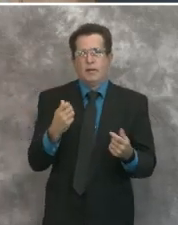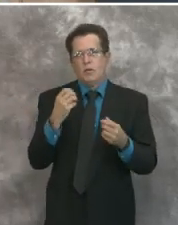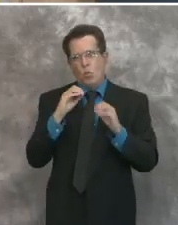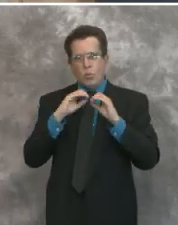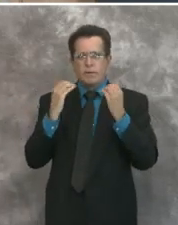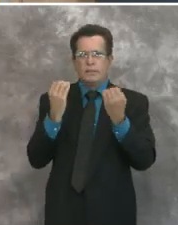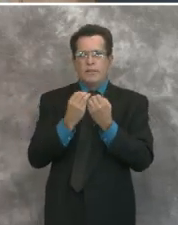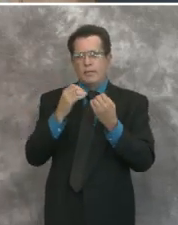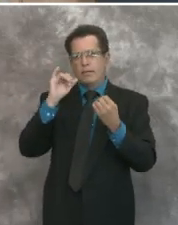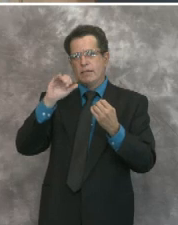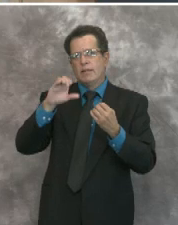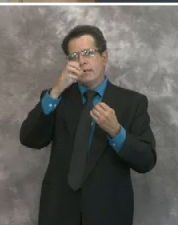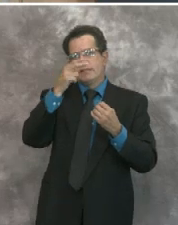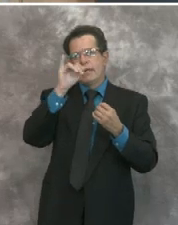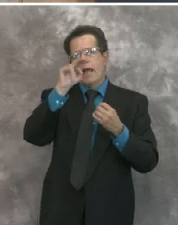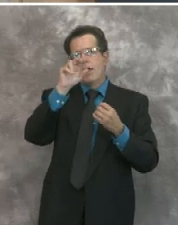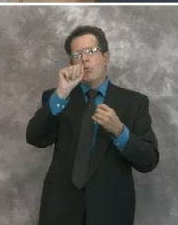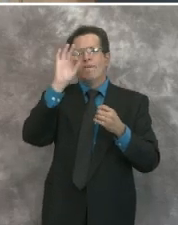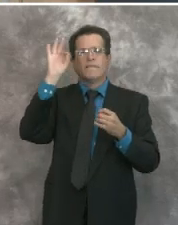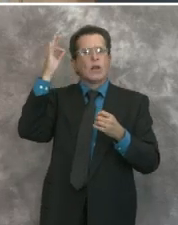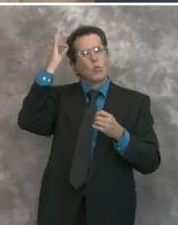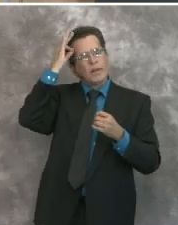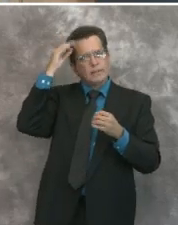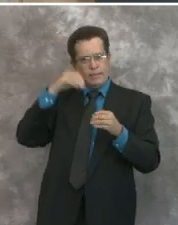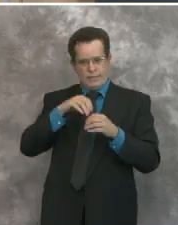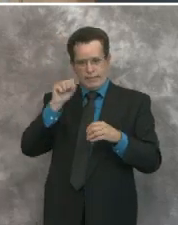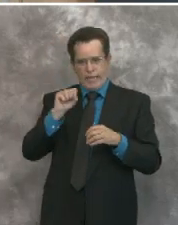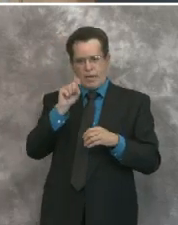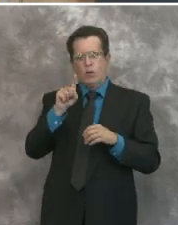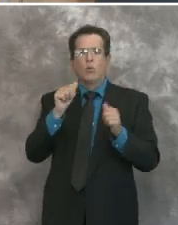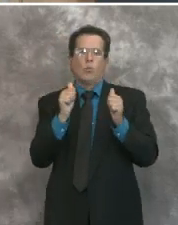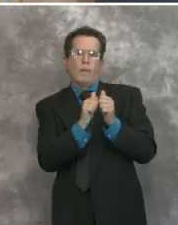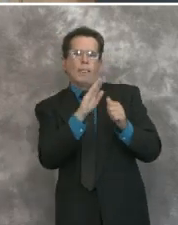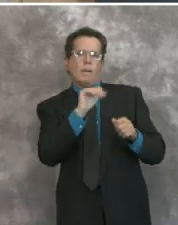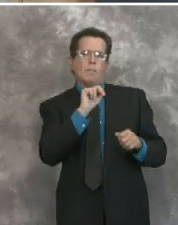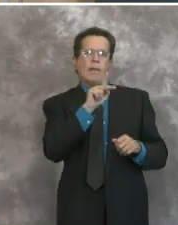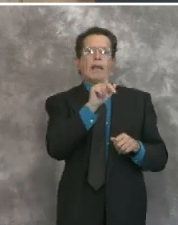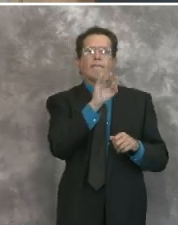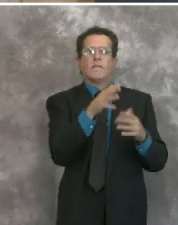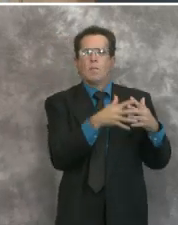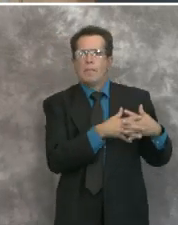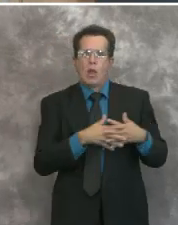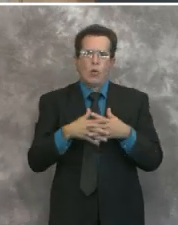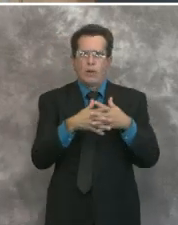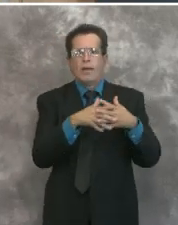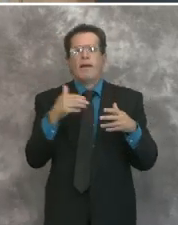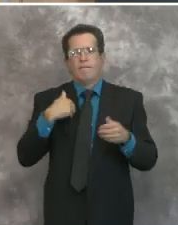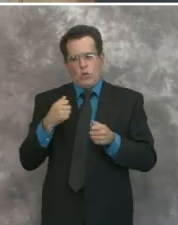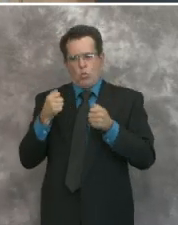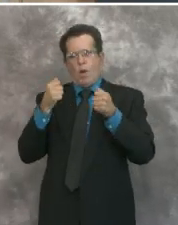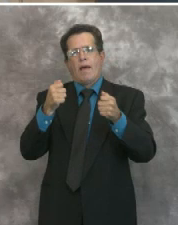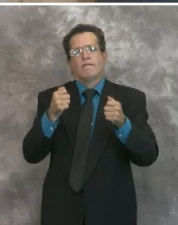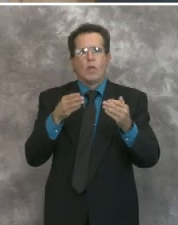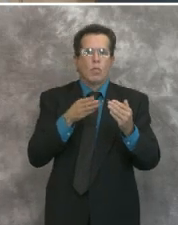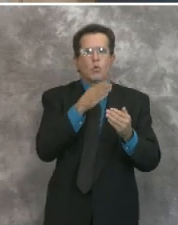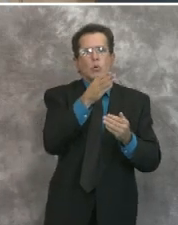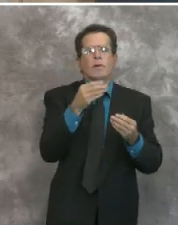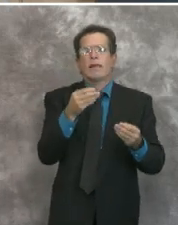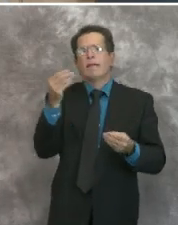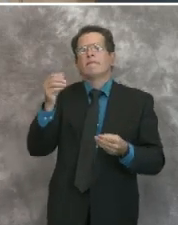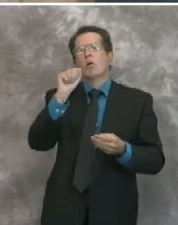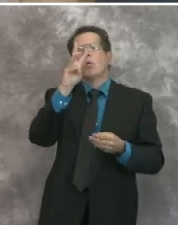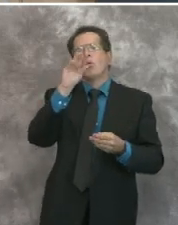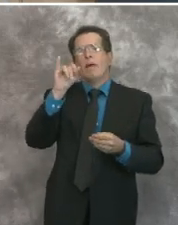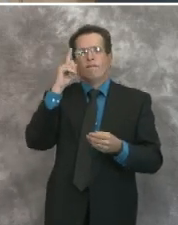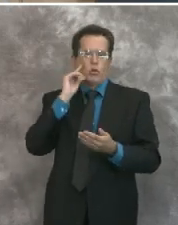weekend, the Chicano Federation of San Diego, with support from the Bank of America, arranged drive-through giveaways to provide sanitation kits